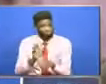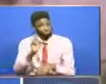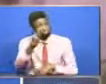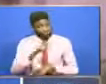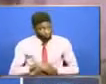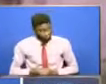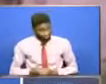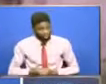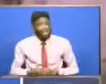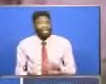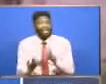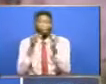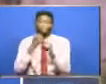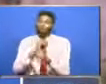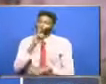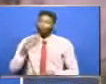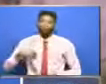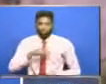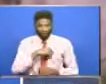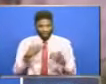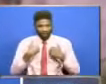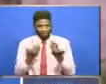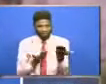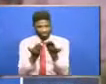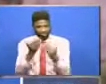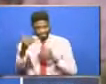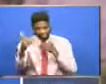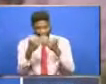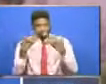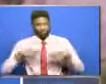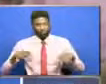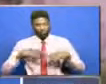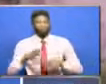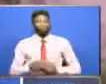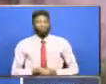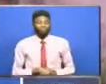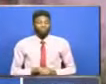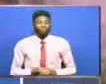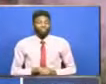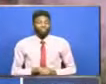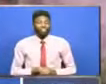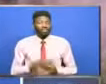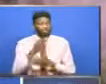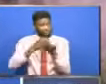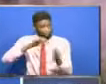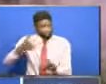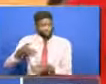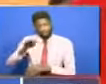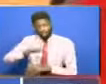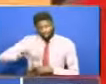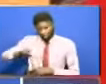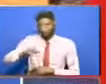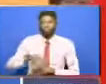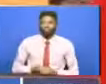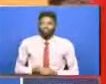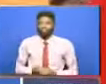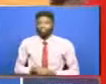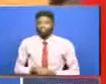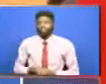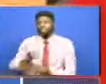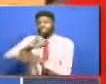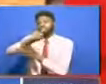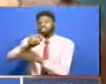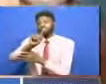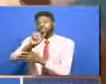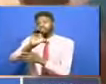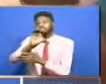In ensuring that we bring services closer to the people in this particular sub-county of Khorof Harar. Narengo urging residents to